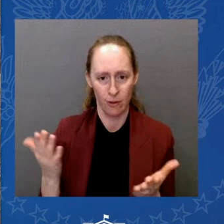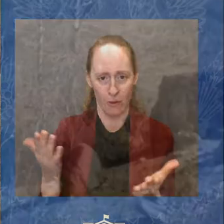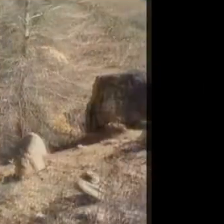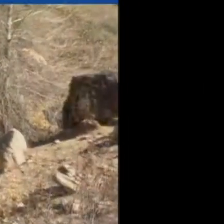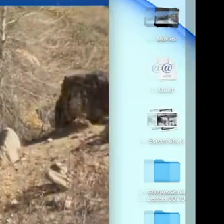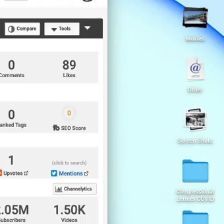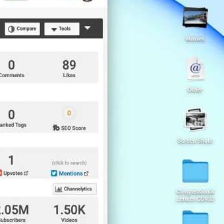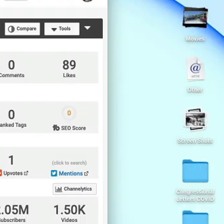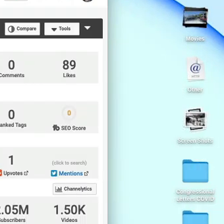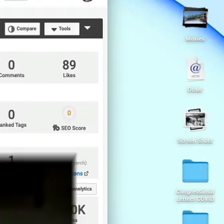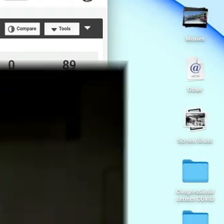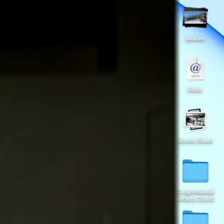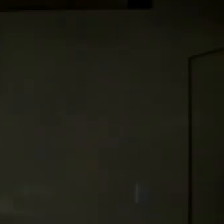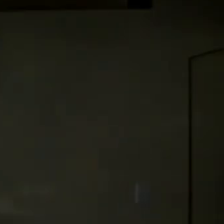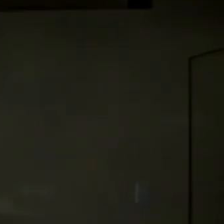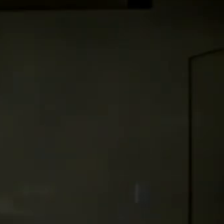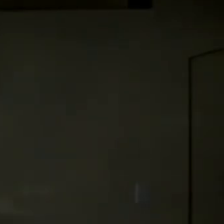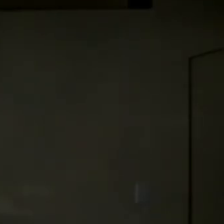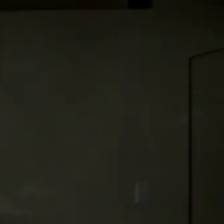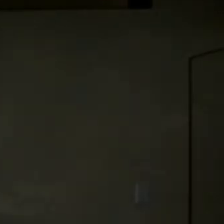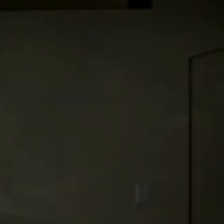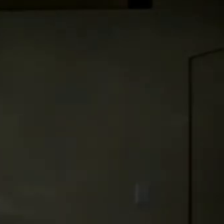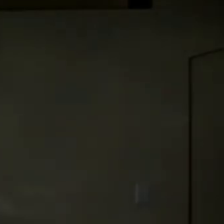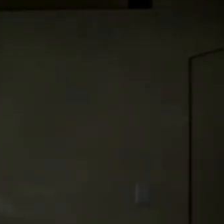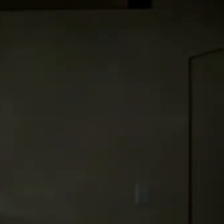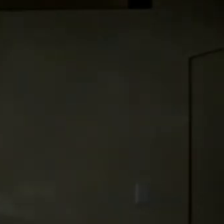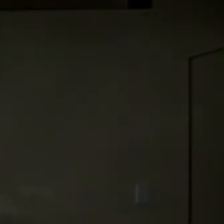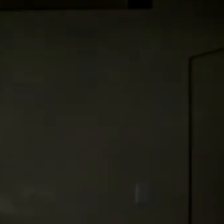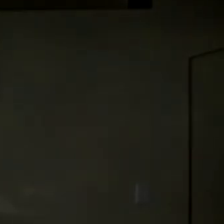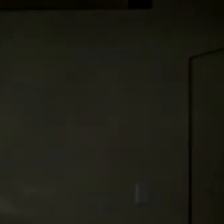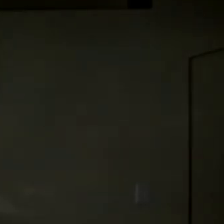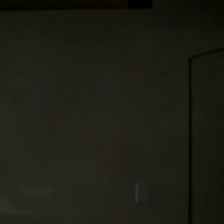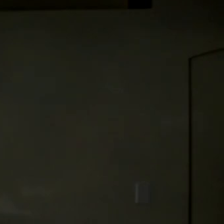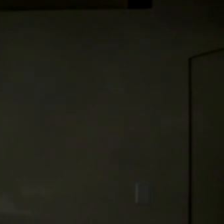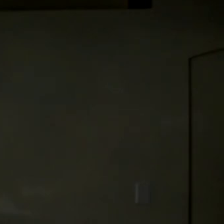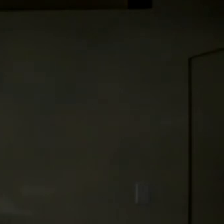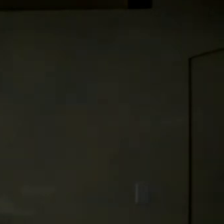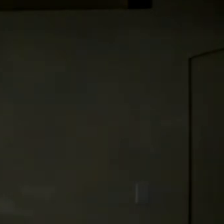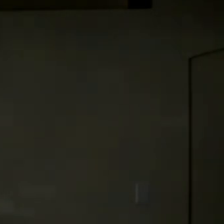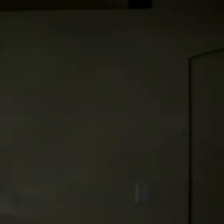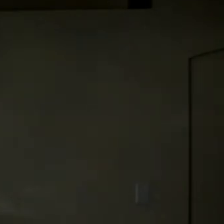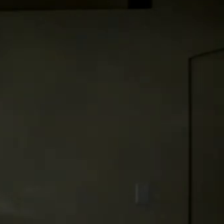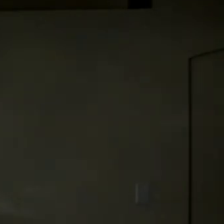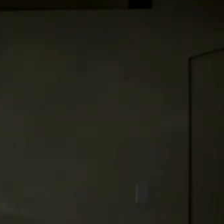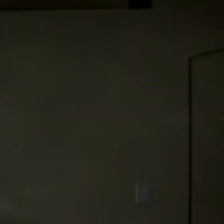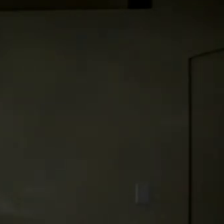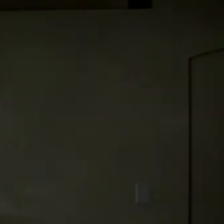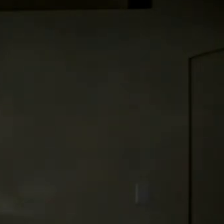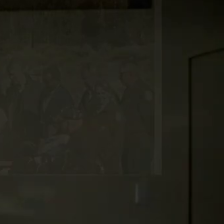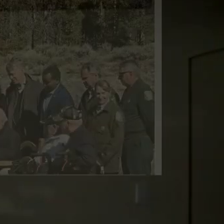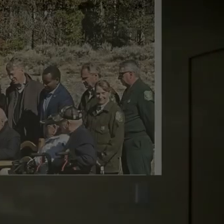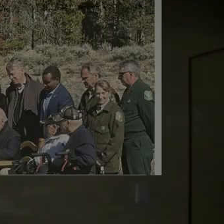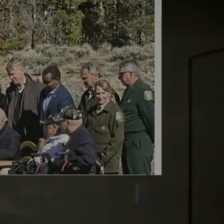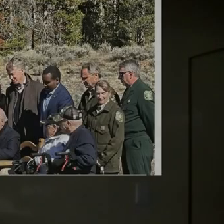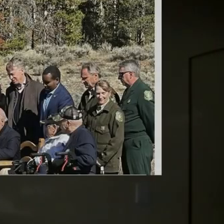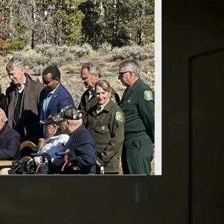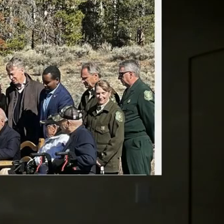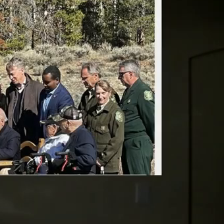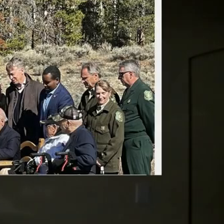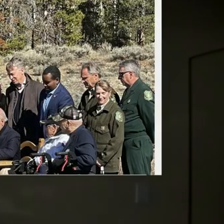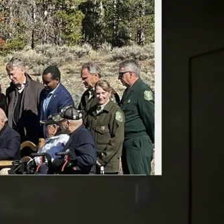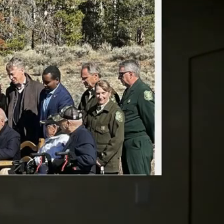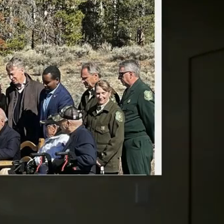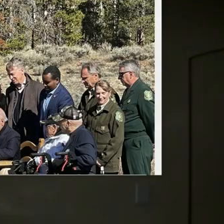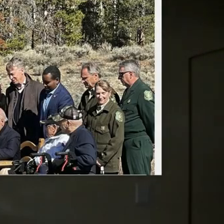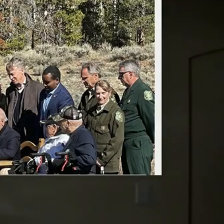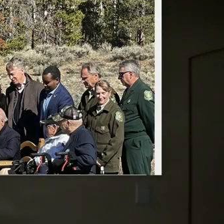put 225 acres of Colorado's Thompson Divide nearby. He needs to put that into an anti-drilling,